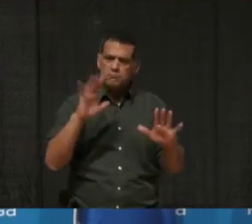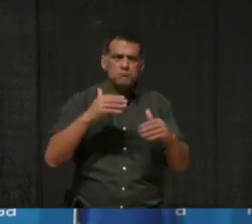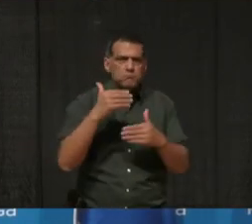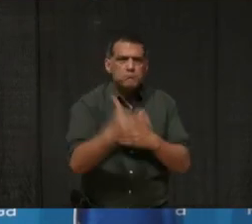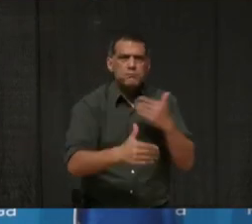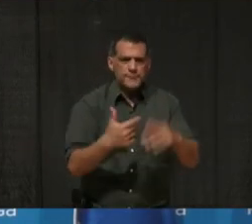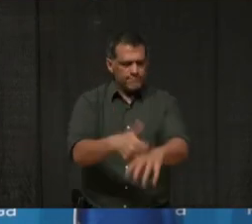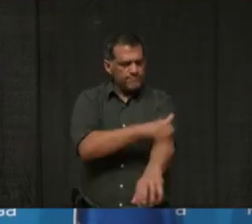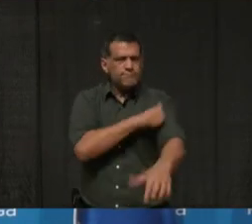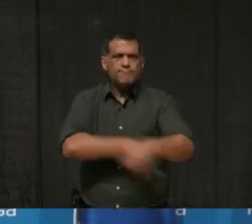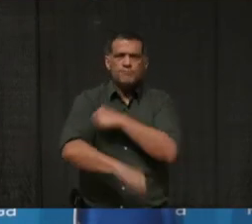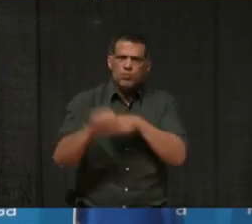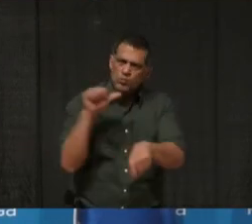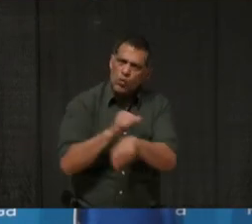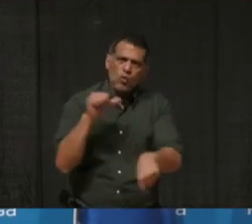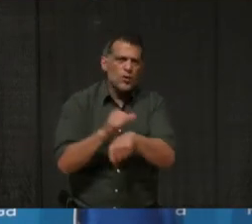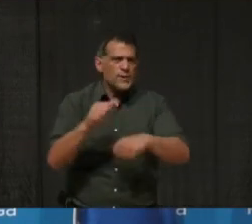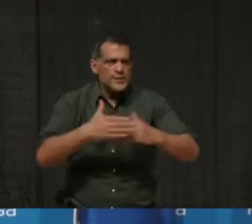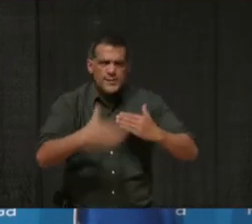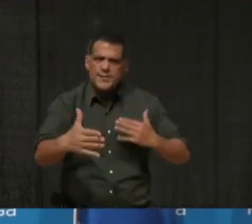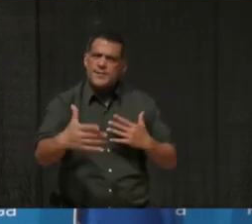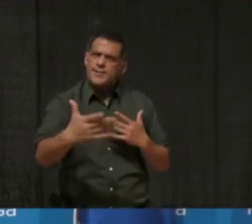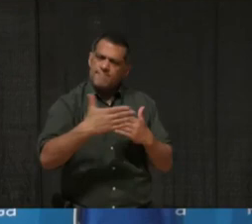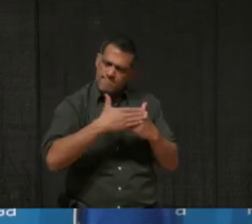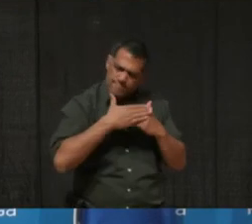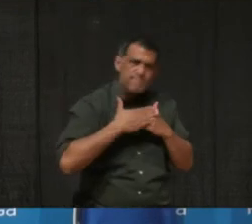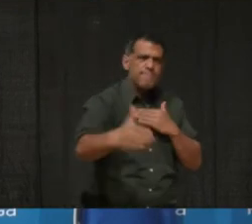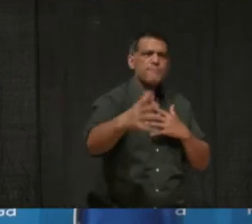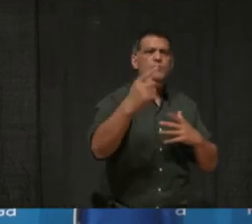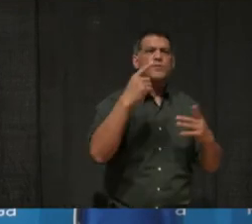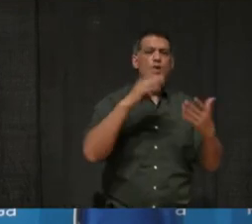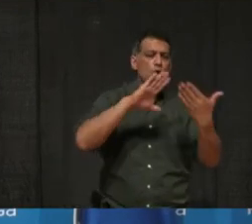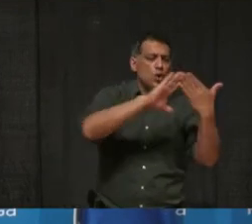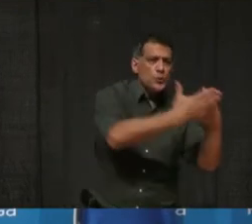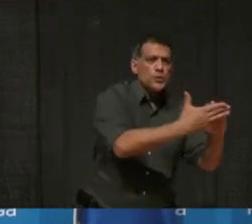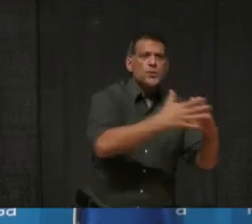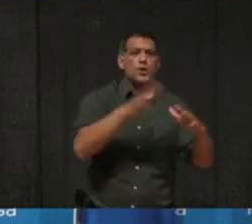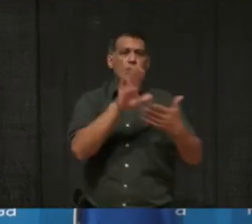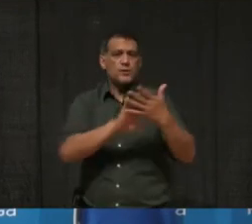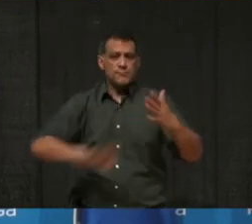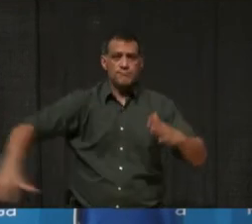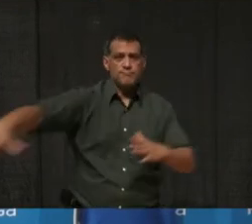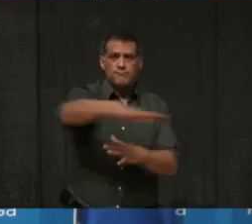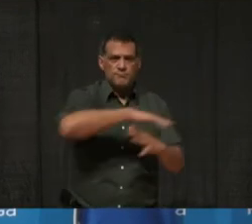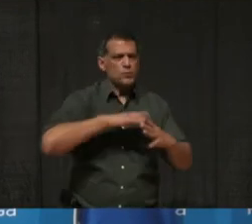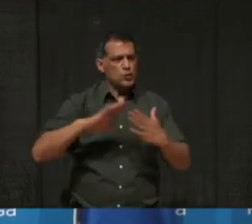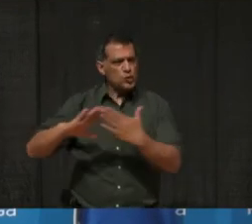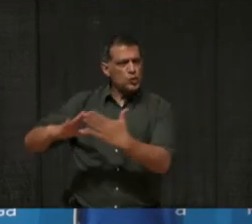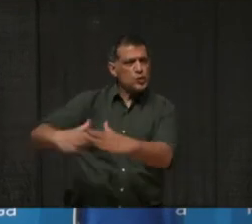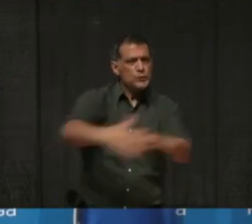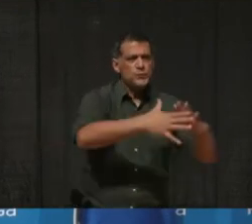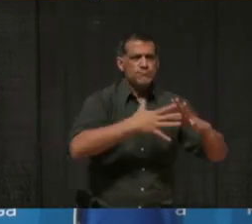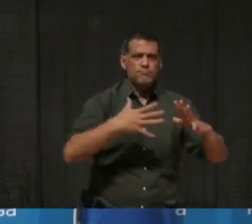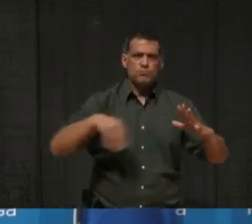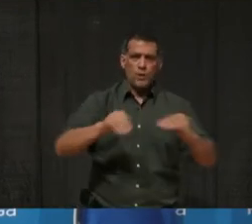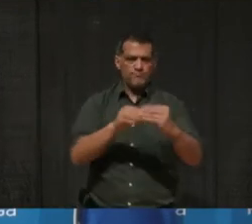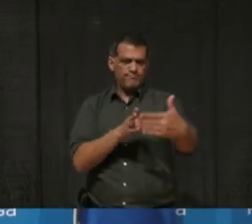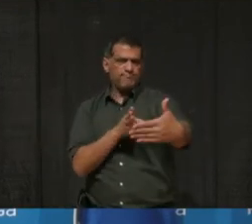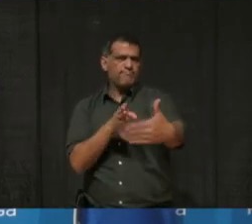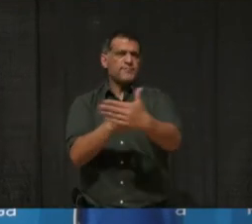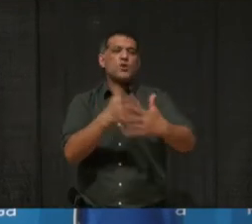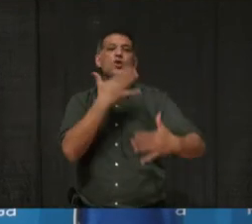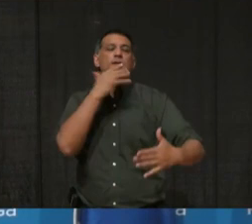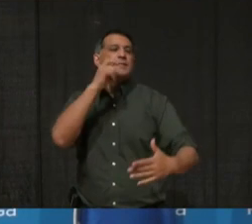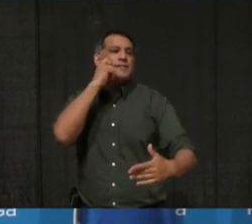need to do as a city and a community to tackle racism and discrimination, and in particular, anti-Black racism